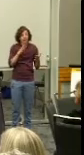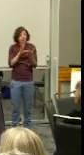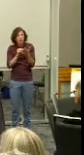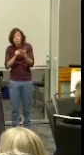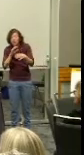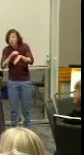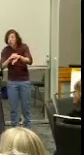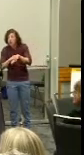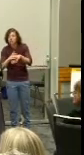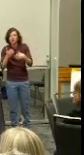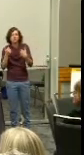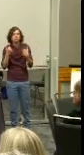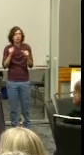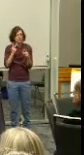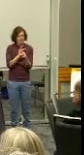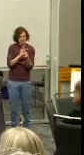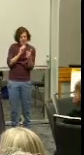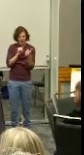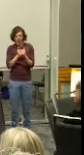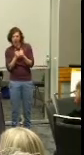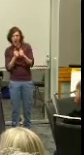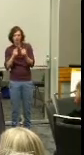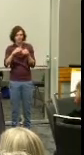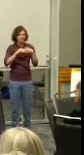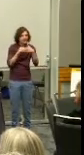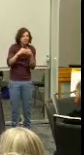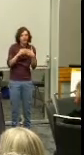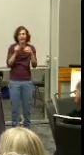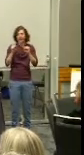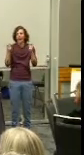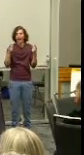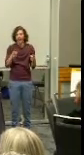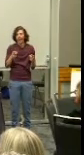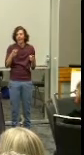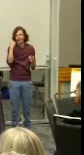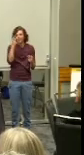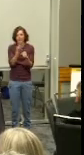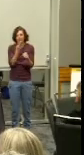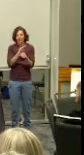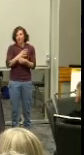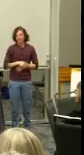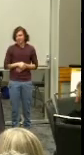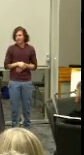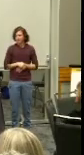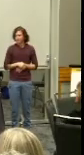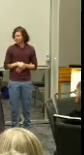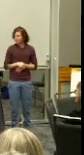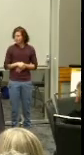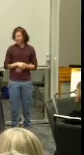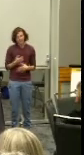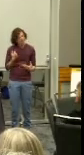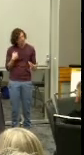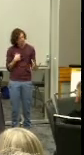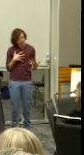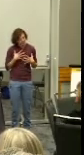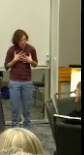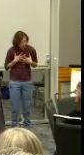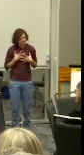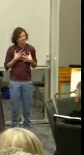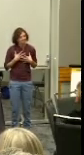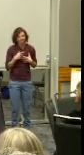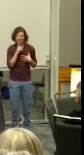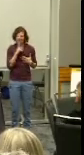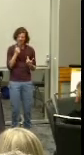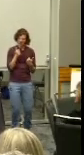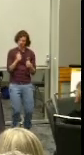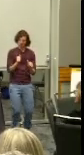for flexibility in use. And so that is it's one of those that we're really trying to show how it